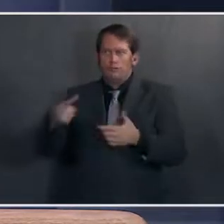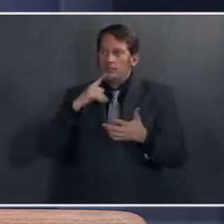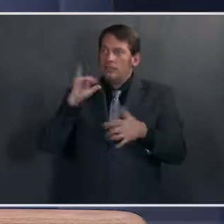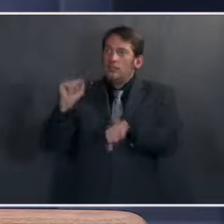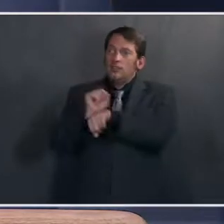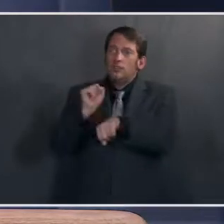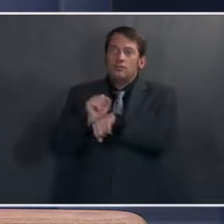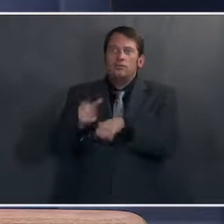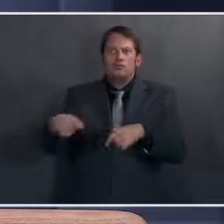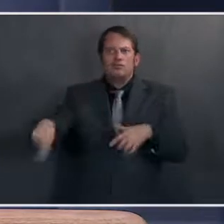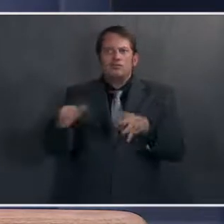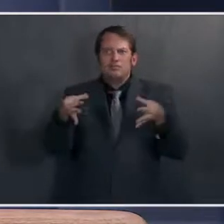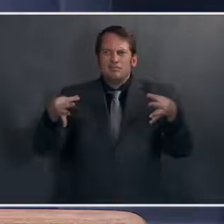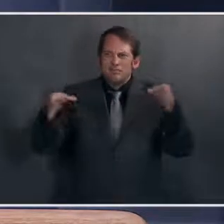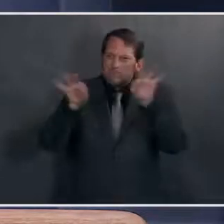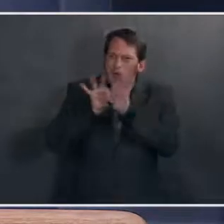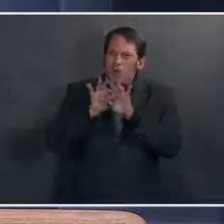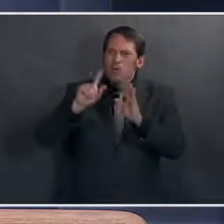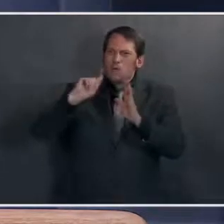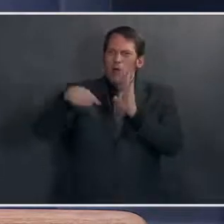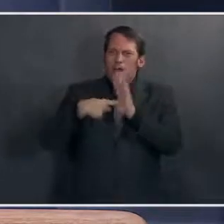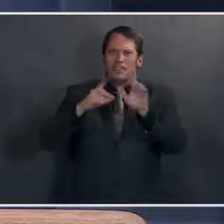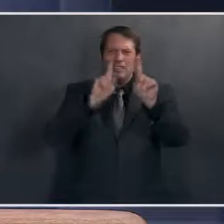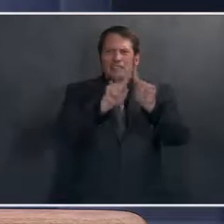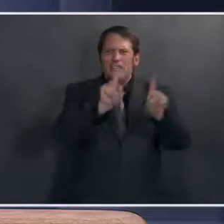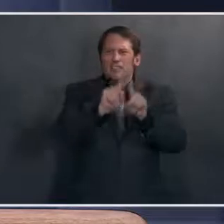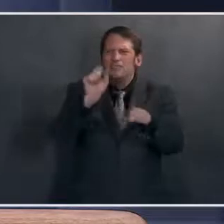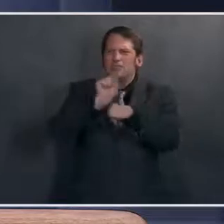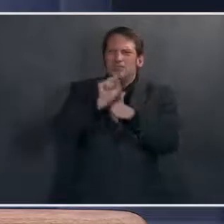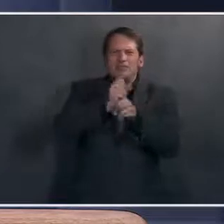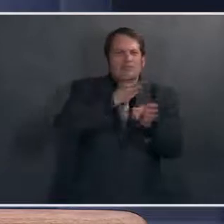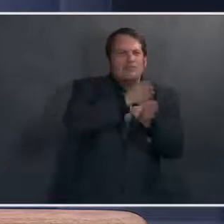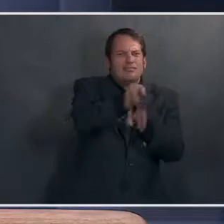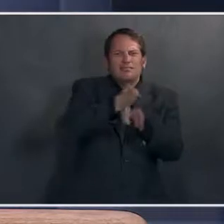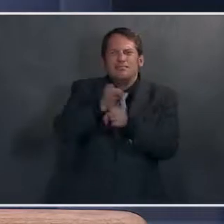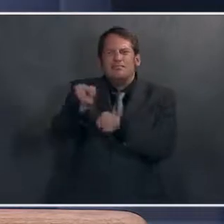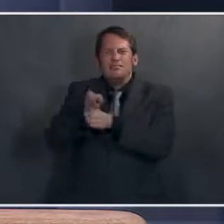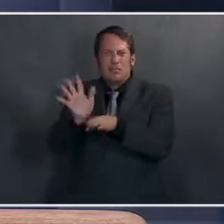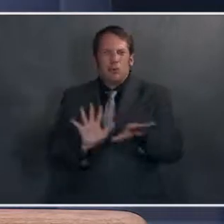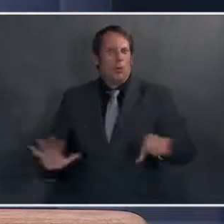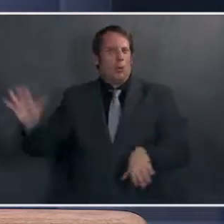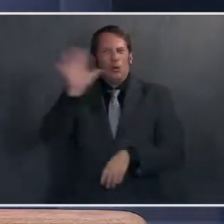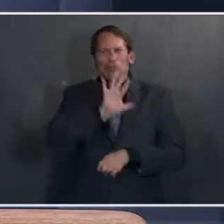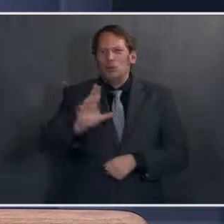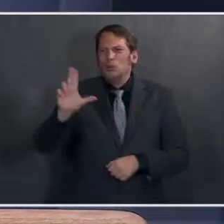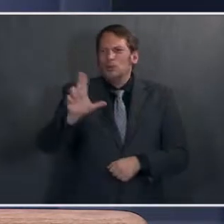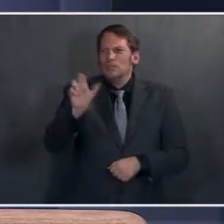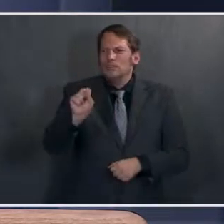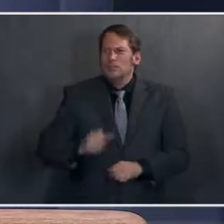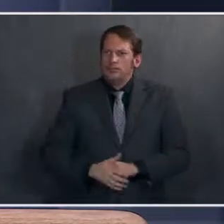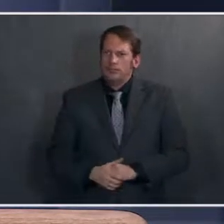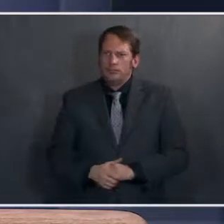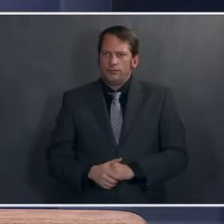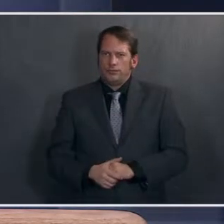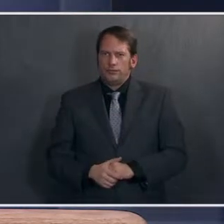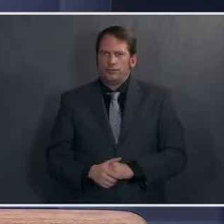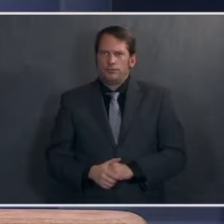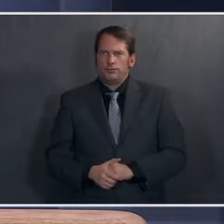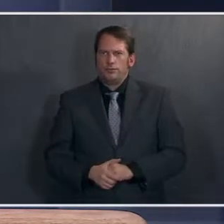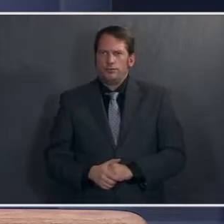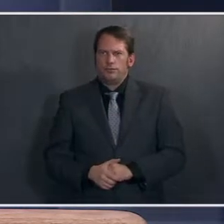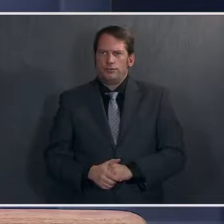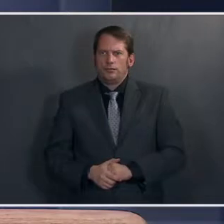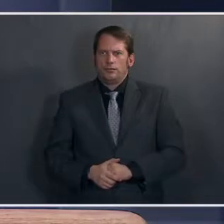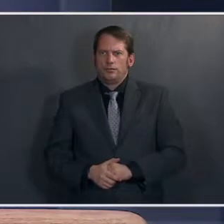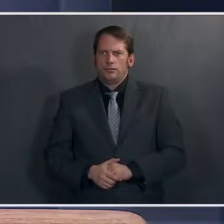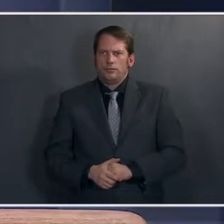it's certainly an issue that Secretary Yellen, his economic team are focused on and will be looking for ways to help appease.